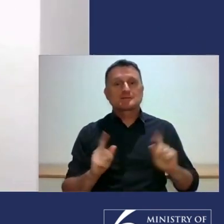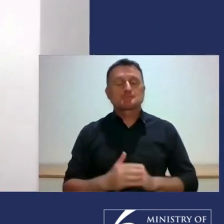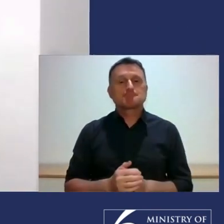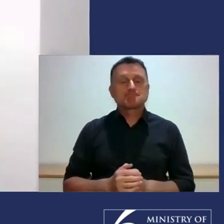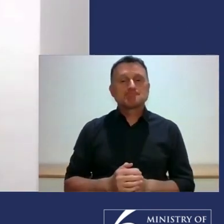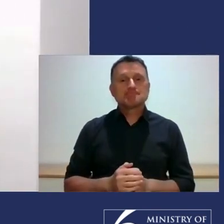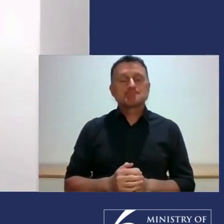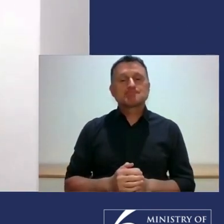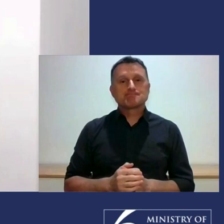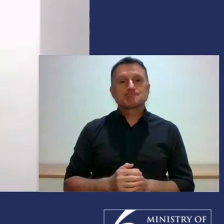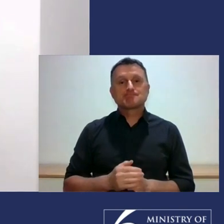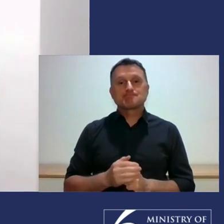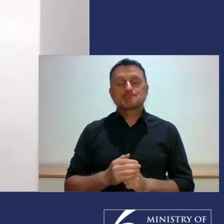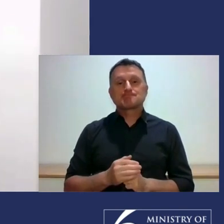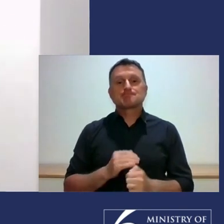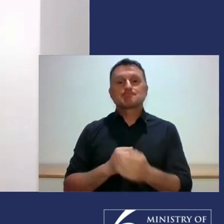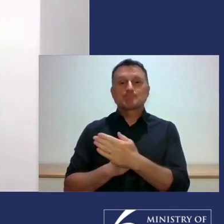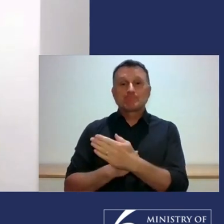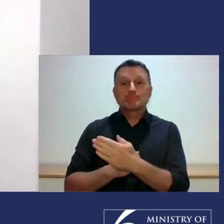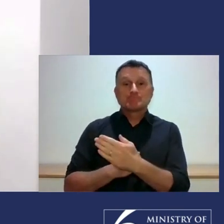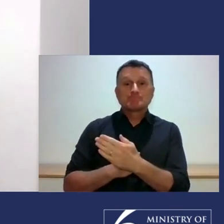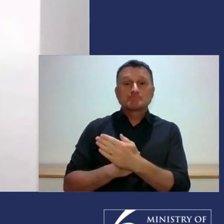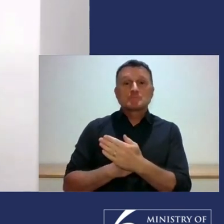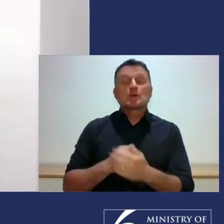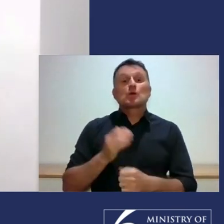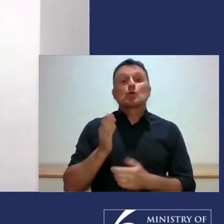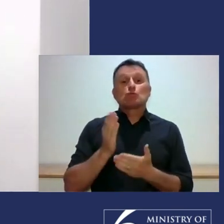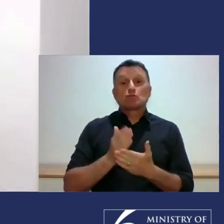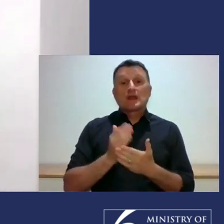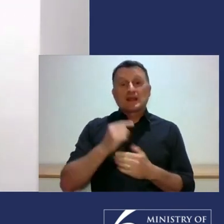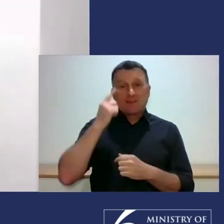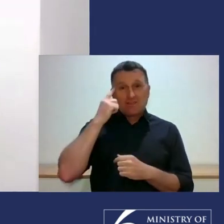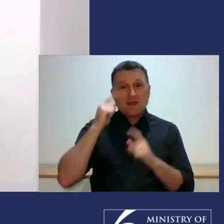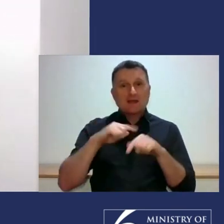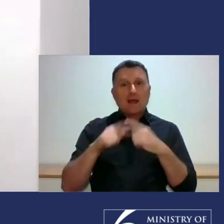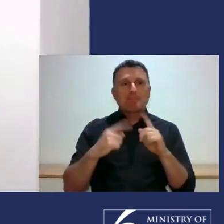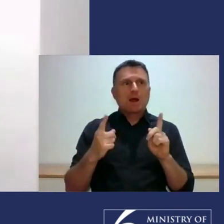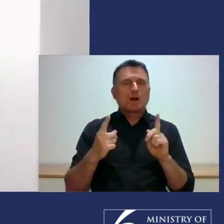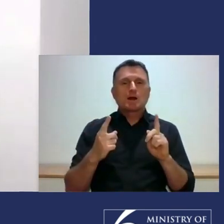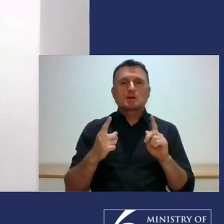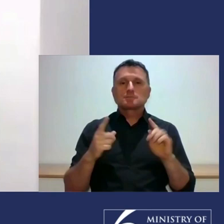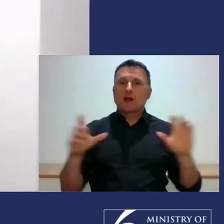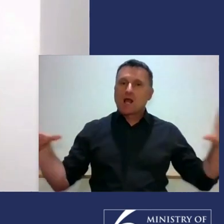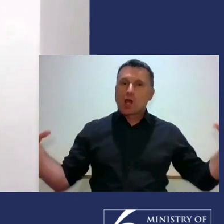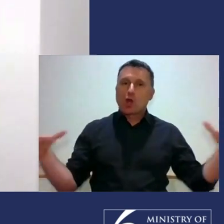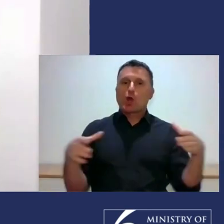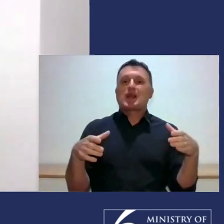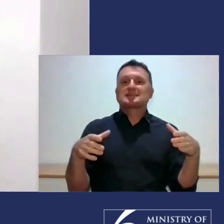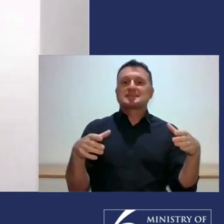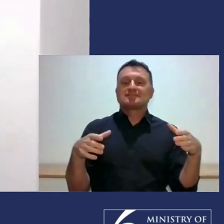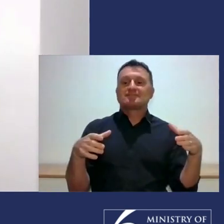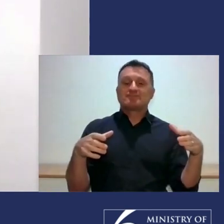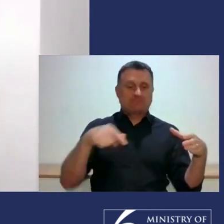I think it's really just to think about everybody. You know, think of it as a collective effort. Individually, yes, we want to